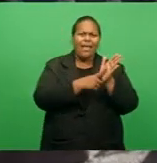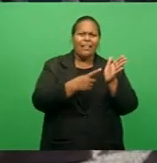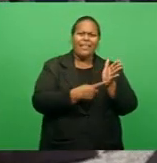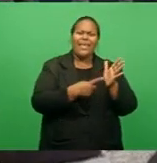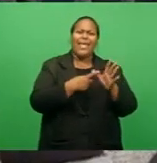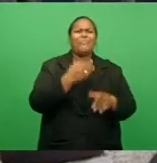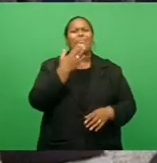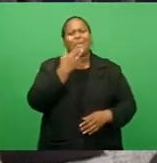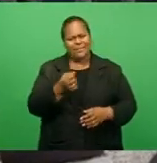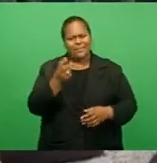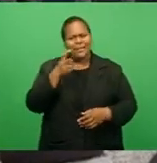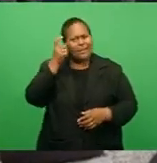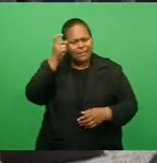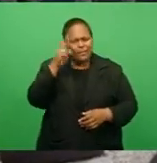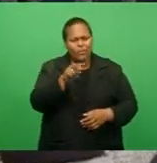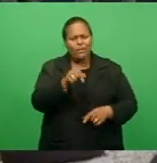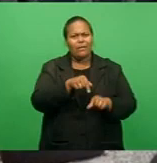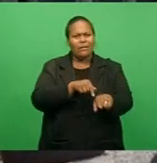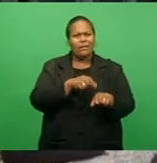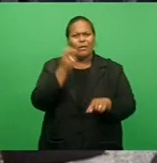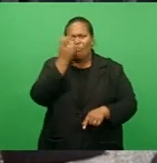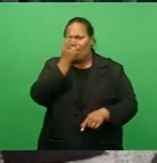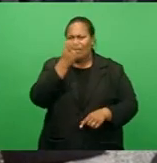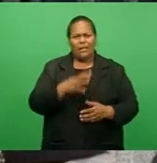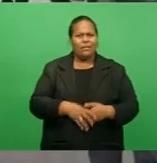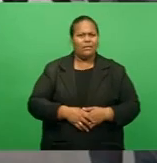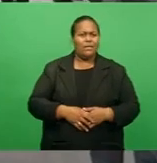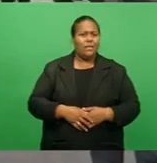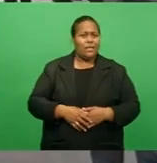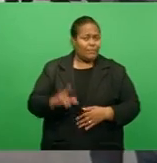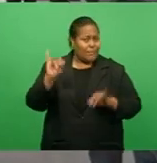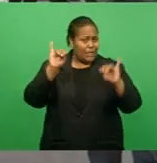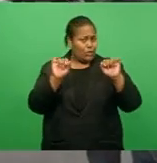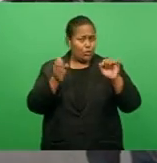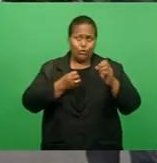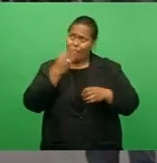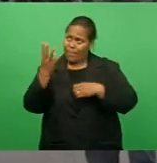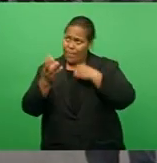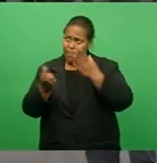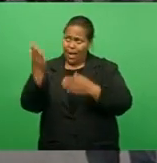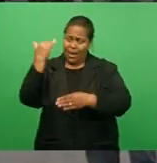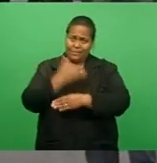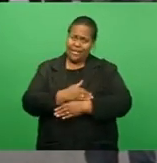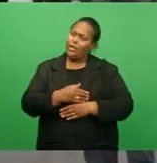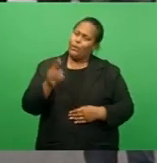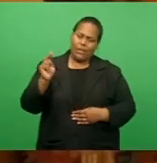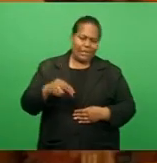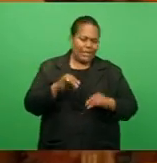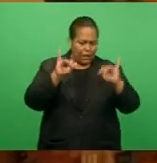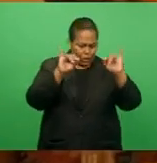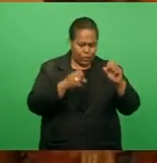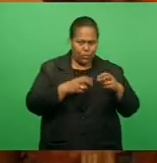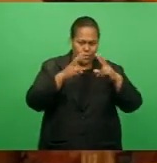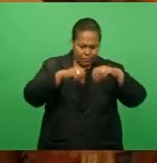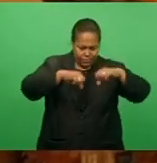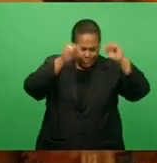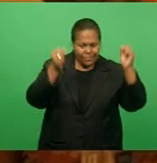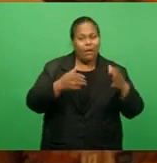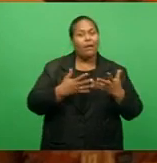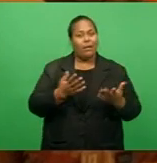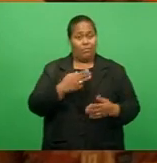Transport Minister reassured those who raised concerns last night that they will be looking into these issues. We've had, as a